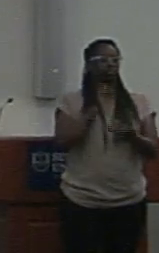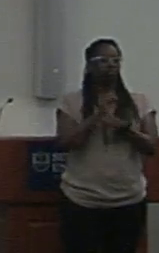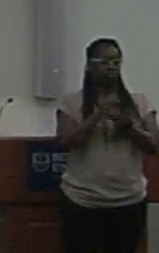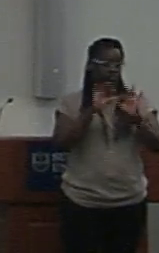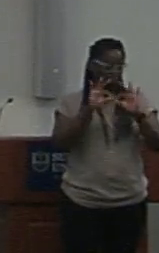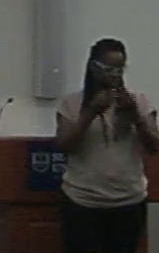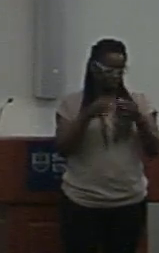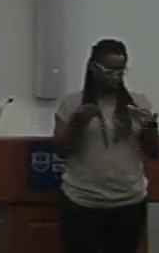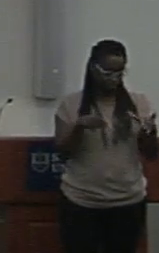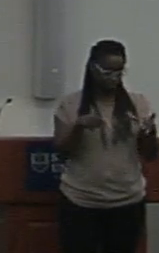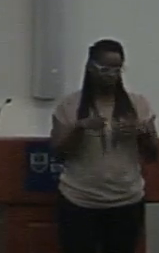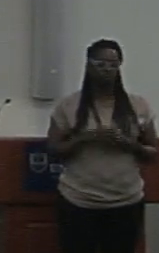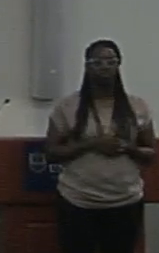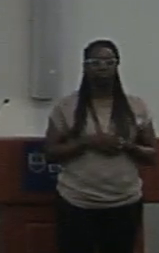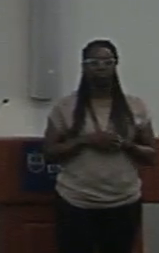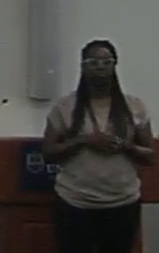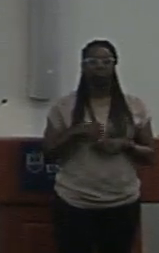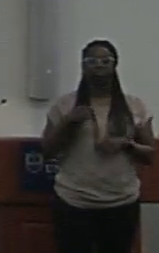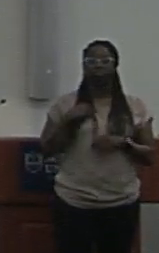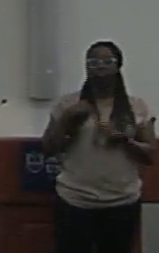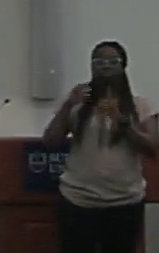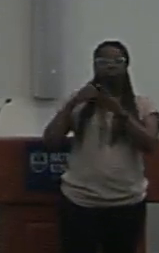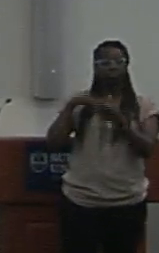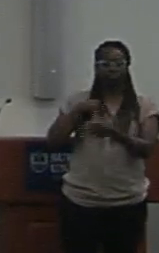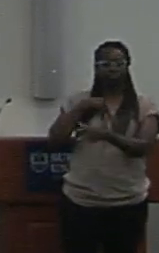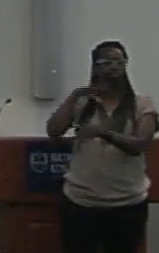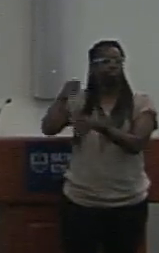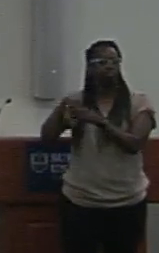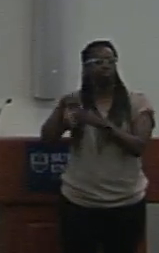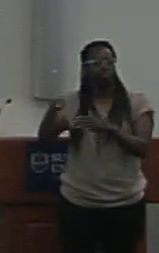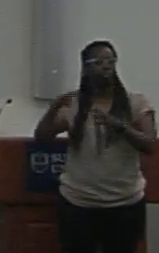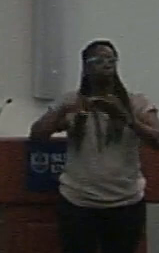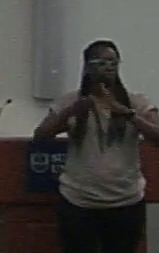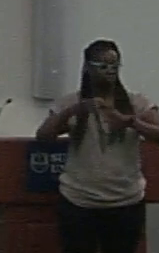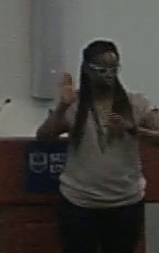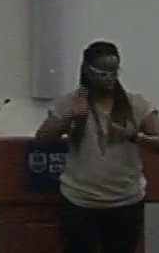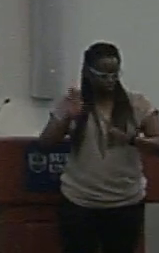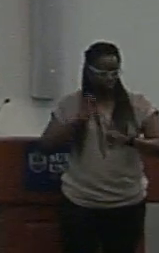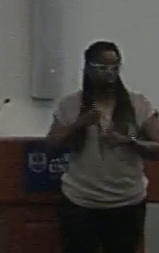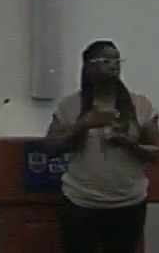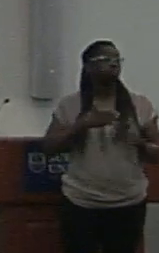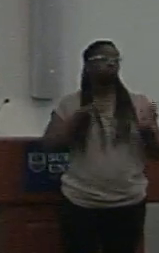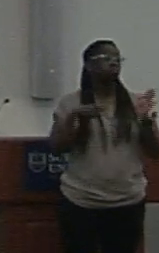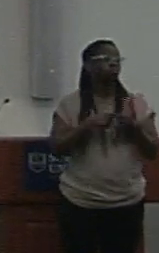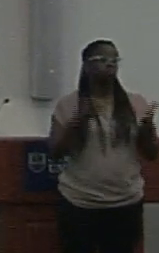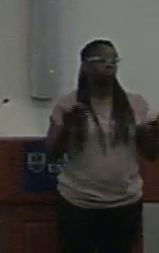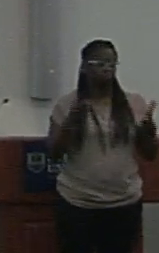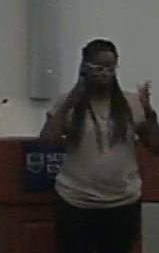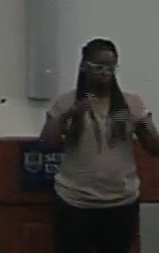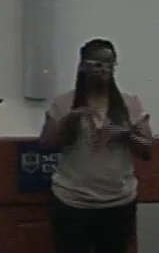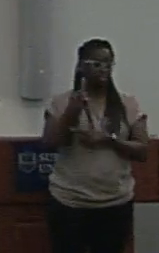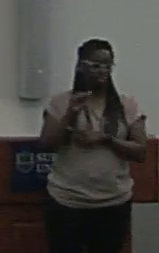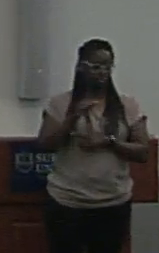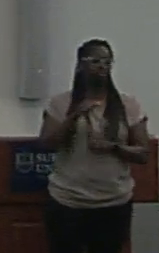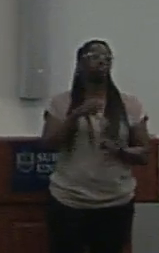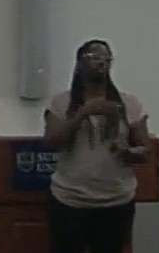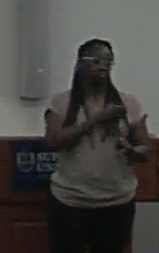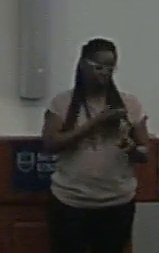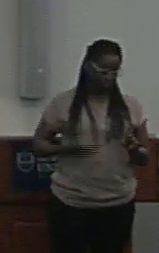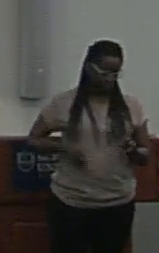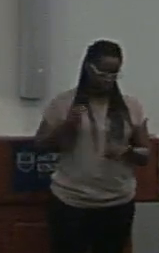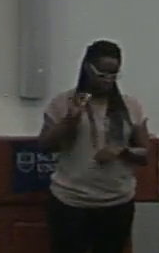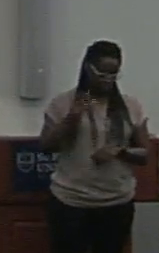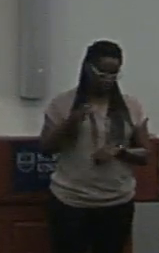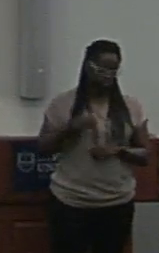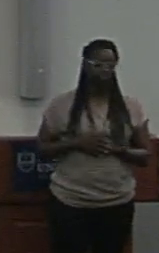new division within the city of Boston. And my role, I'm the disability ambassador and the outreach to